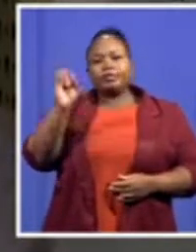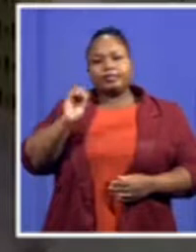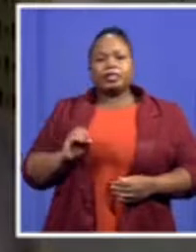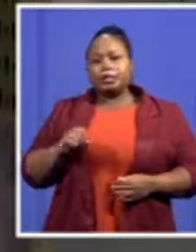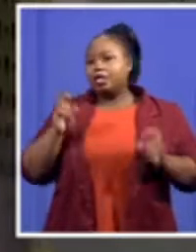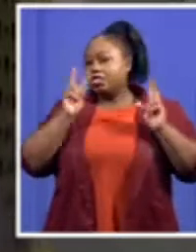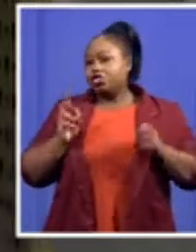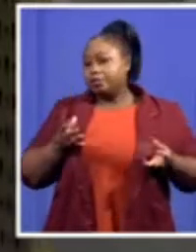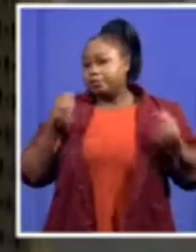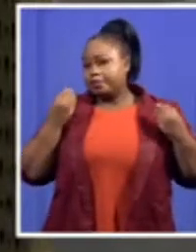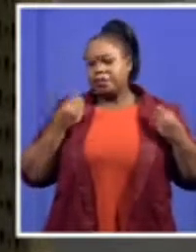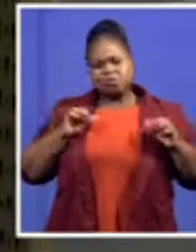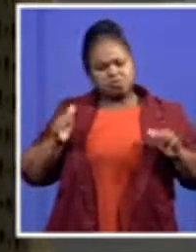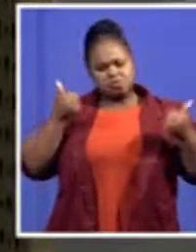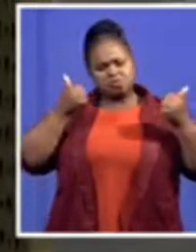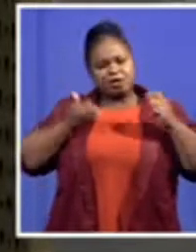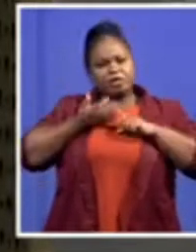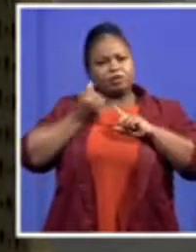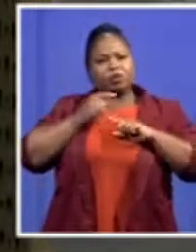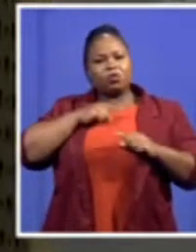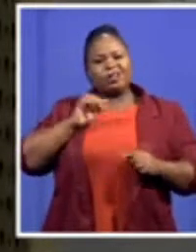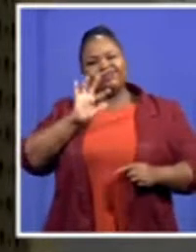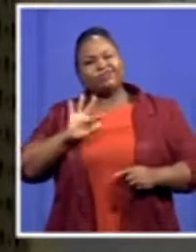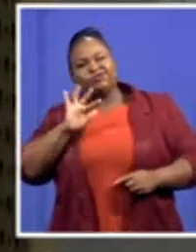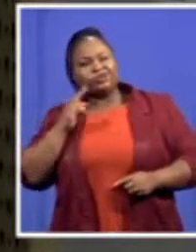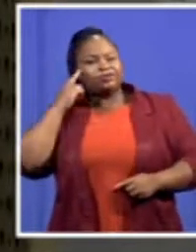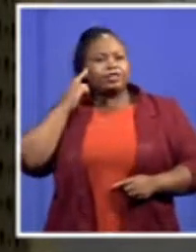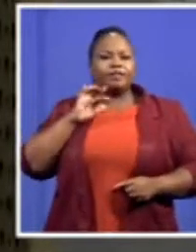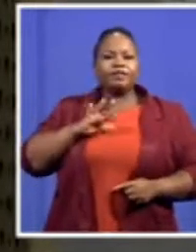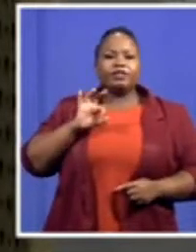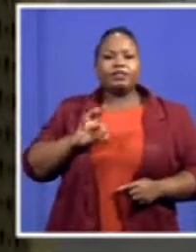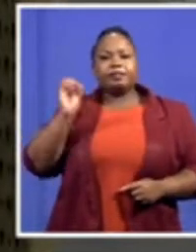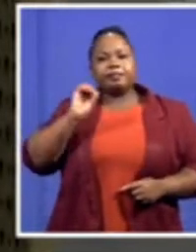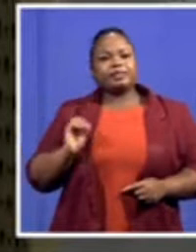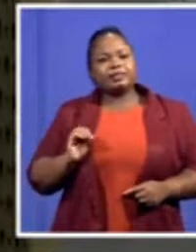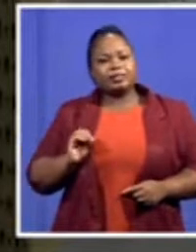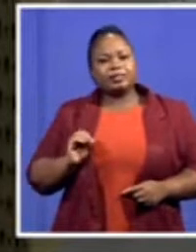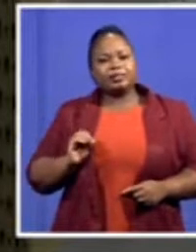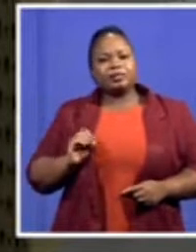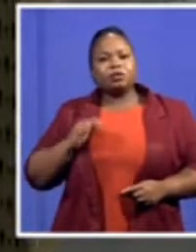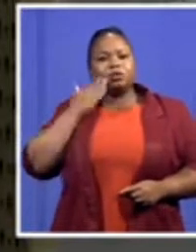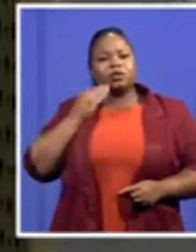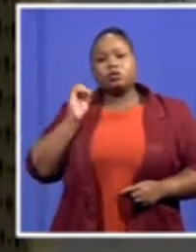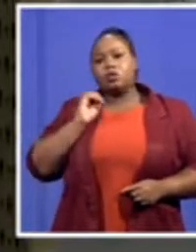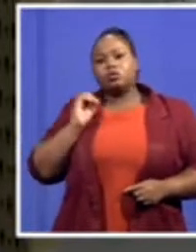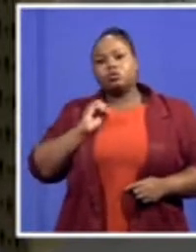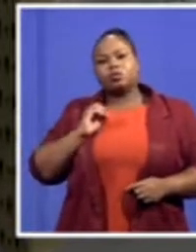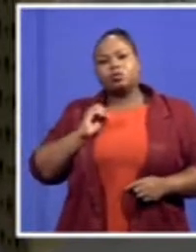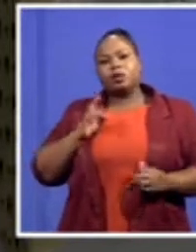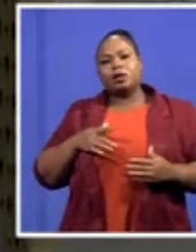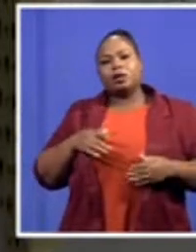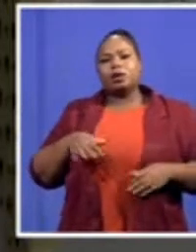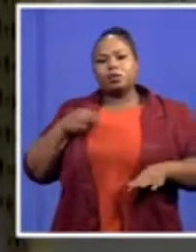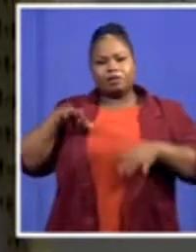the estimate of only 53% in October household survey of